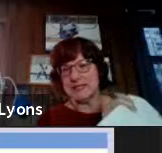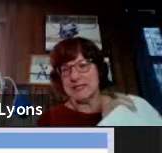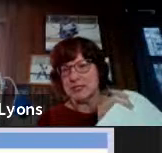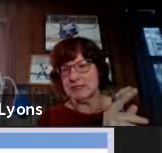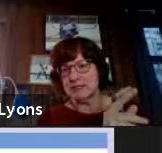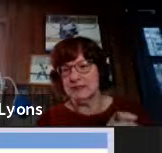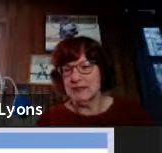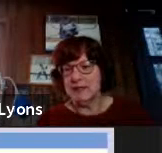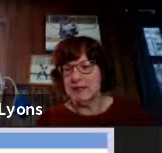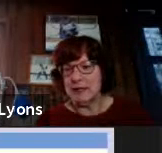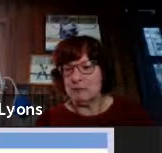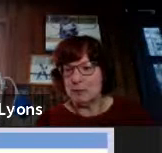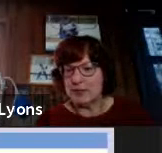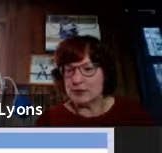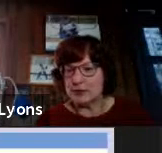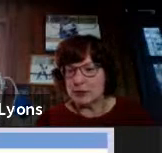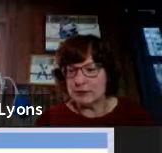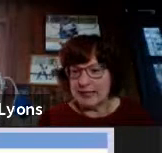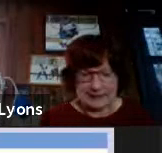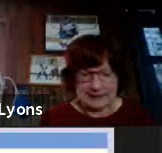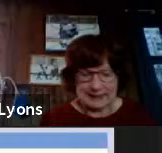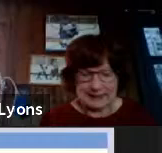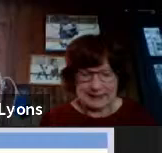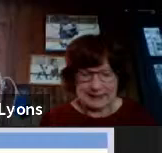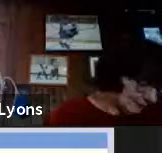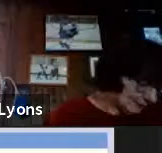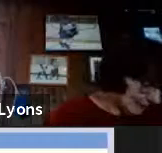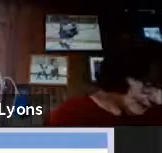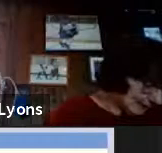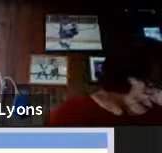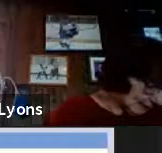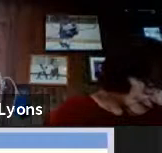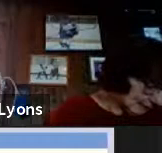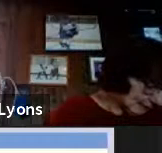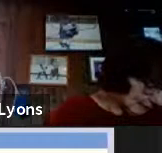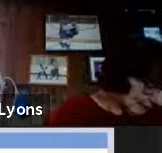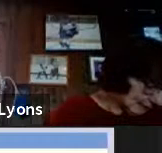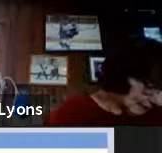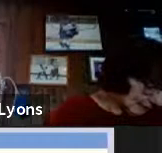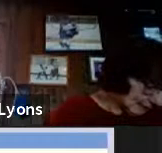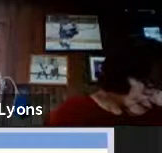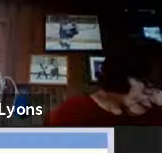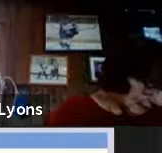conversation and discussion. We are adjourning at 11:15.